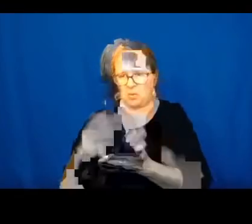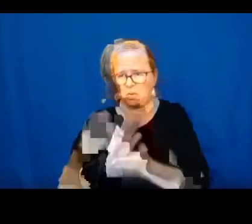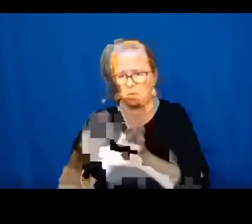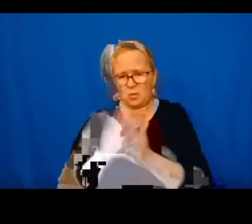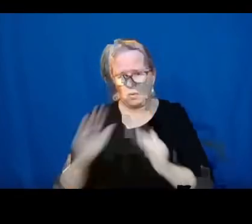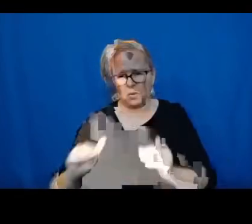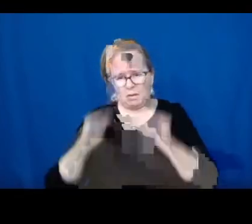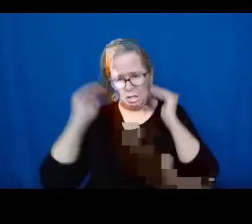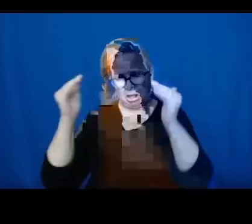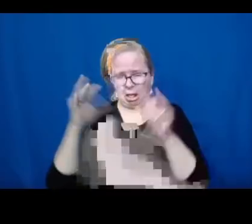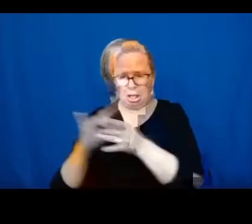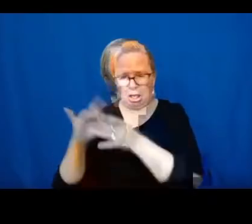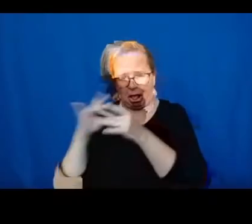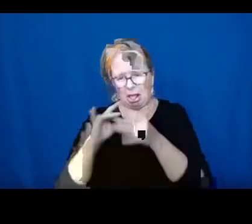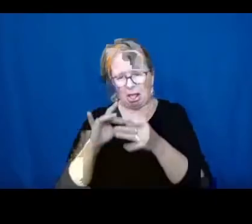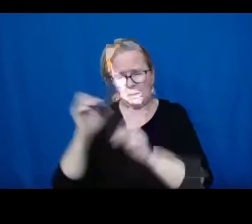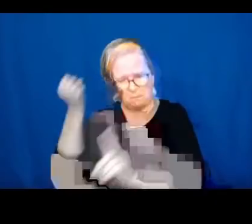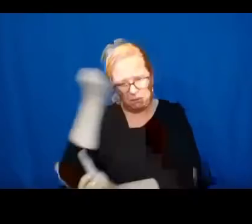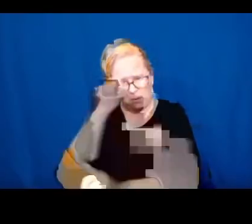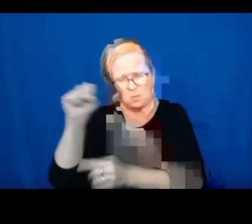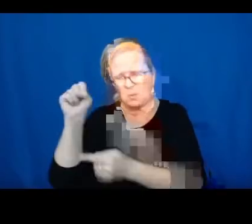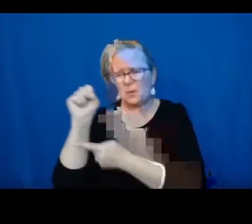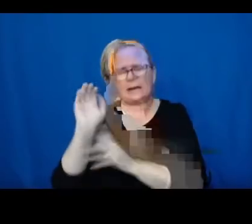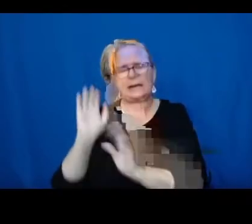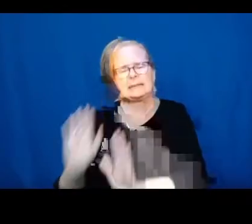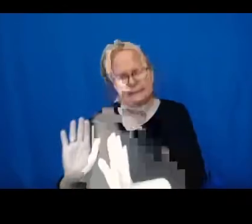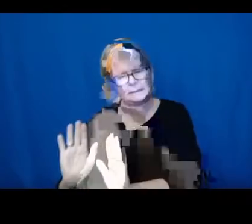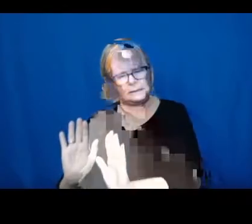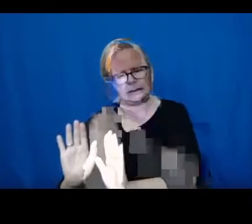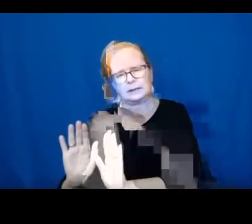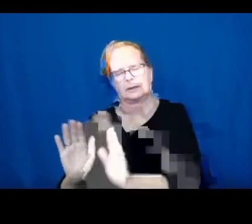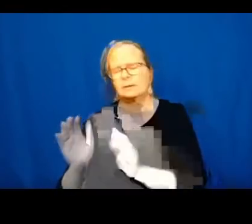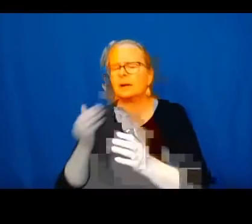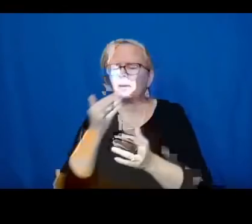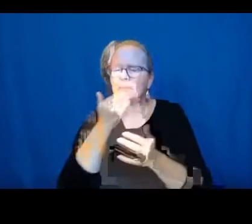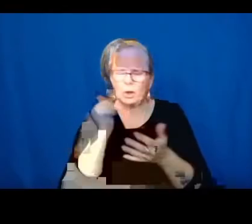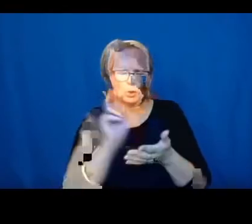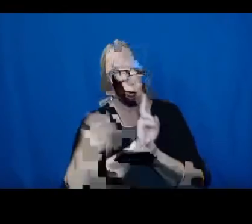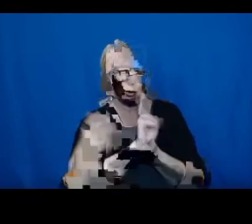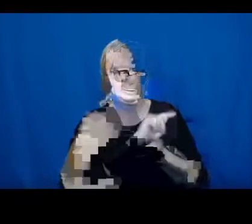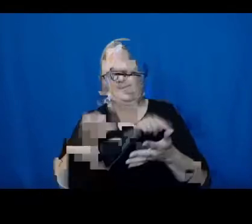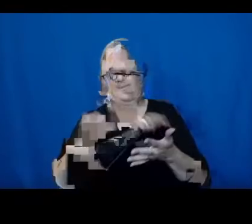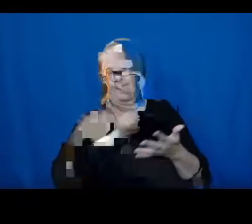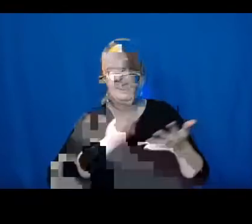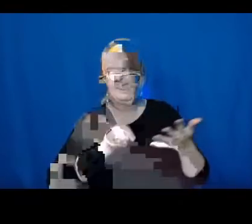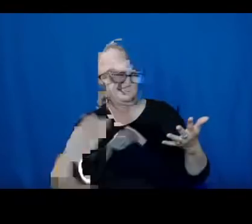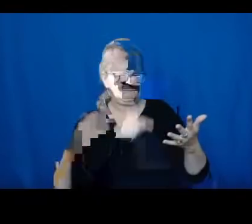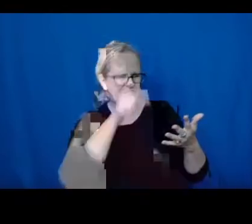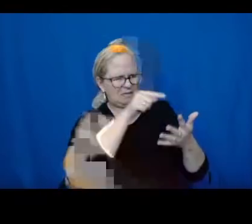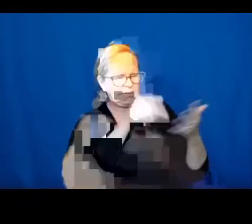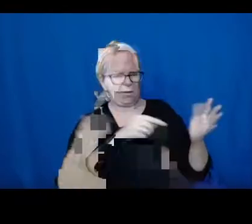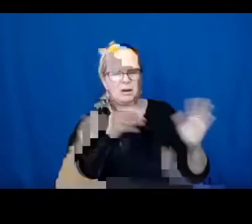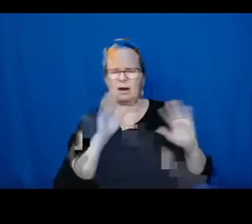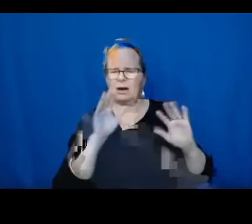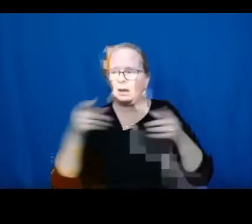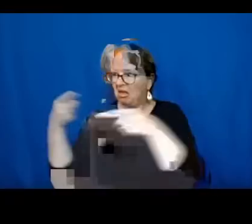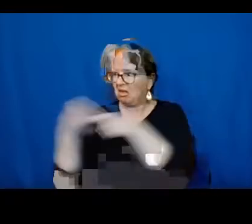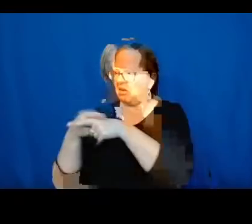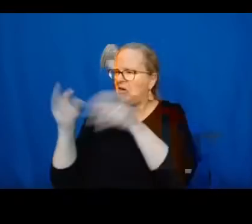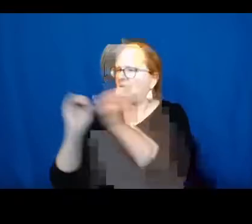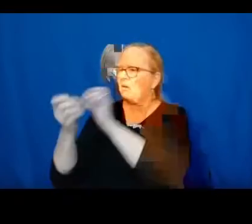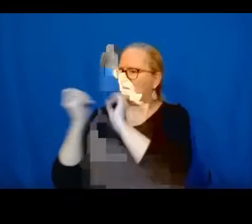the focus of so much controversy. We get a little bit of accrued benefit out of every single one of them. So I would also say, especially in provinces